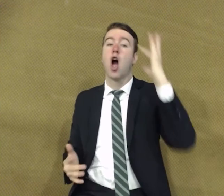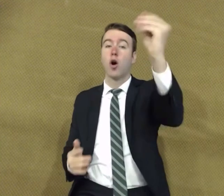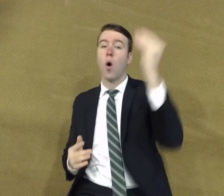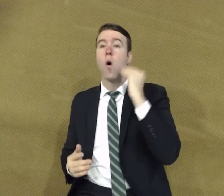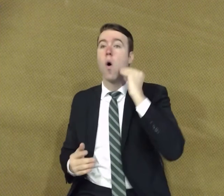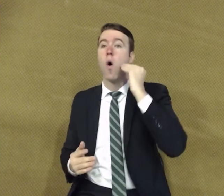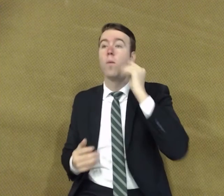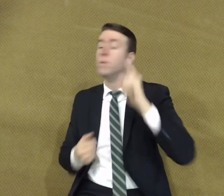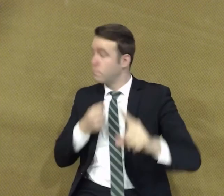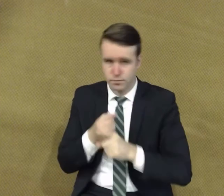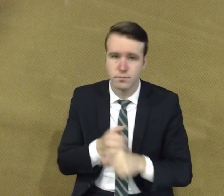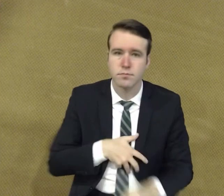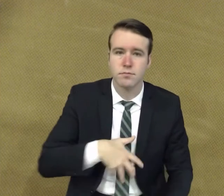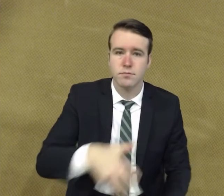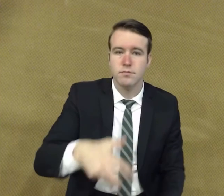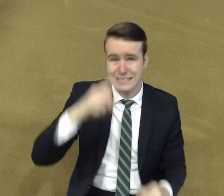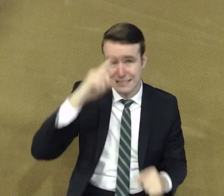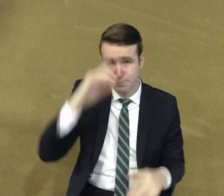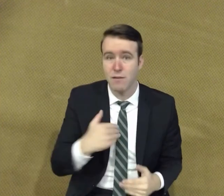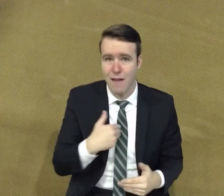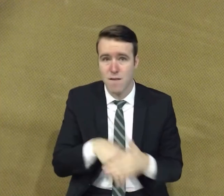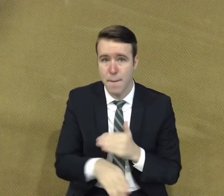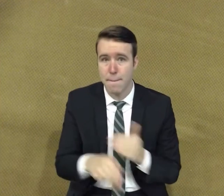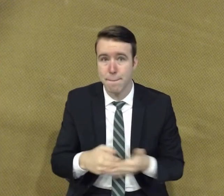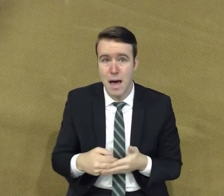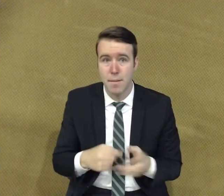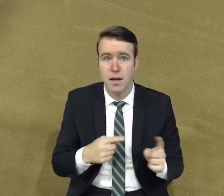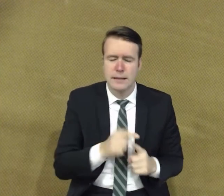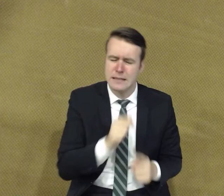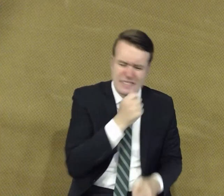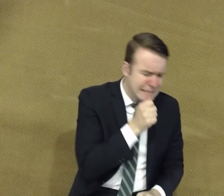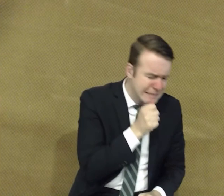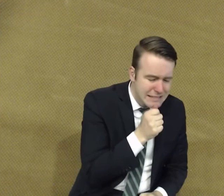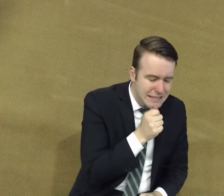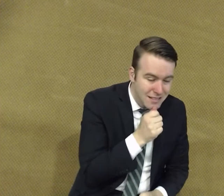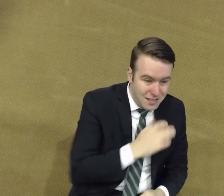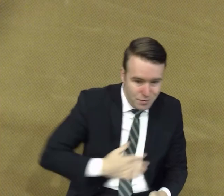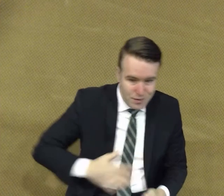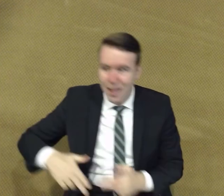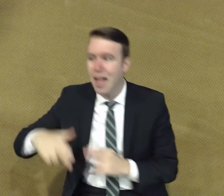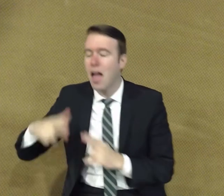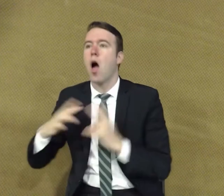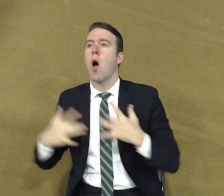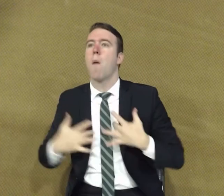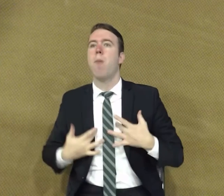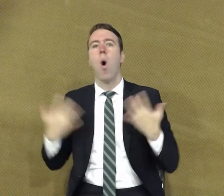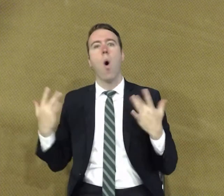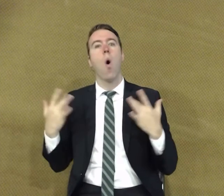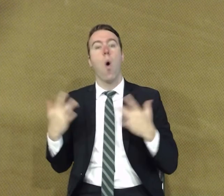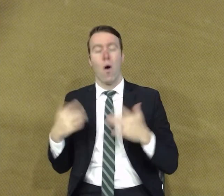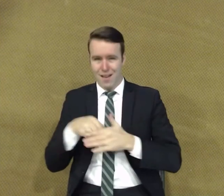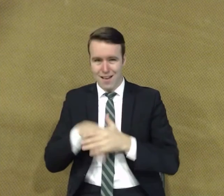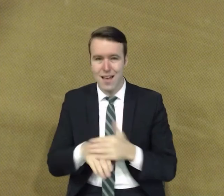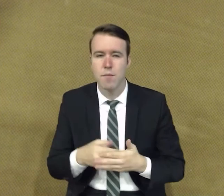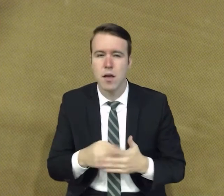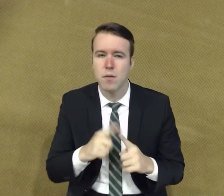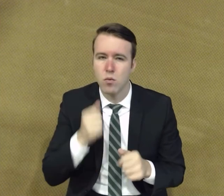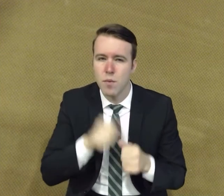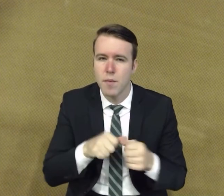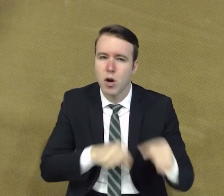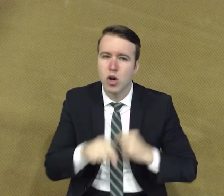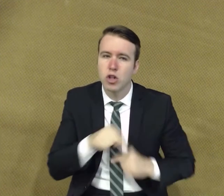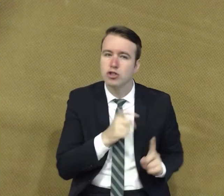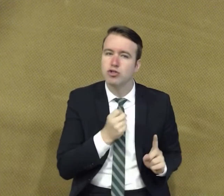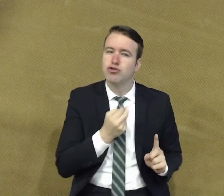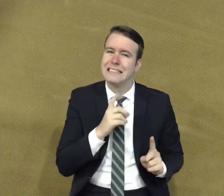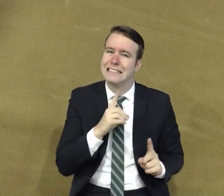long, she's expecting her baby. Her agony is turned to ecstasy. She has this baby, but she makes a covenant when